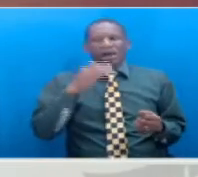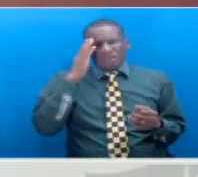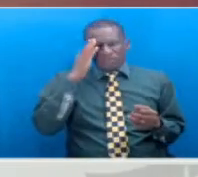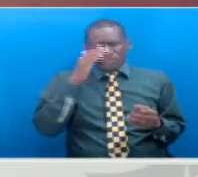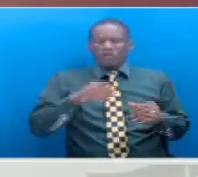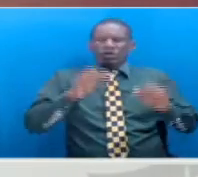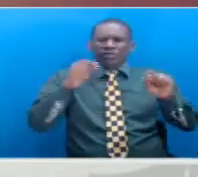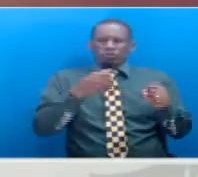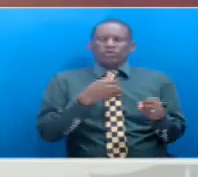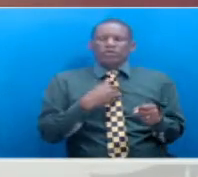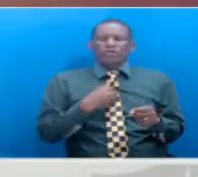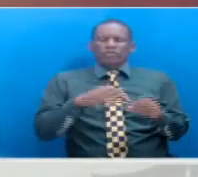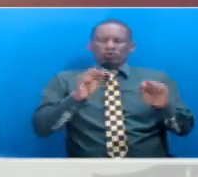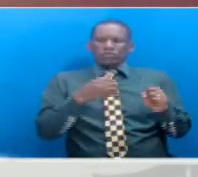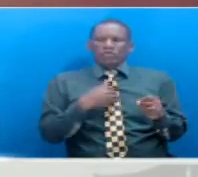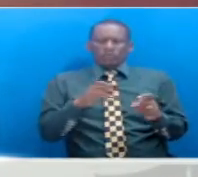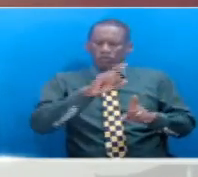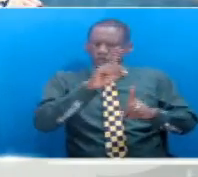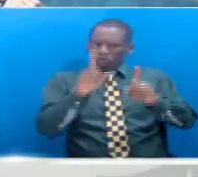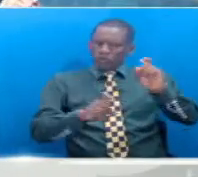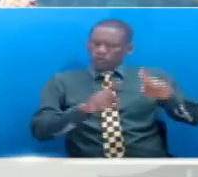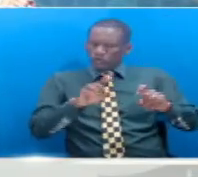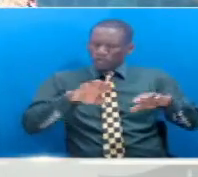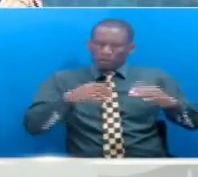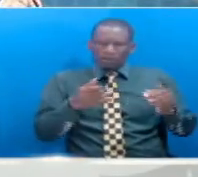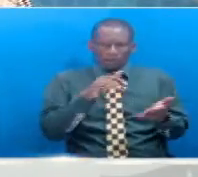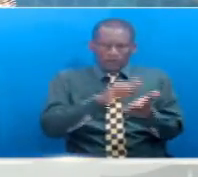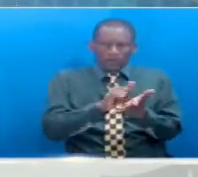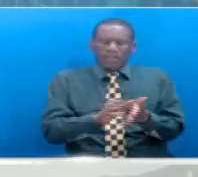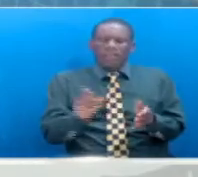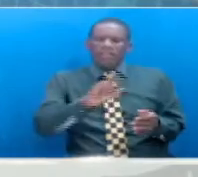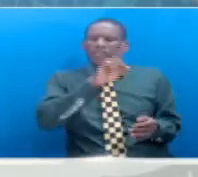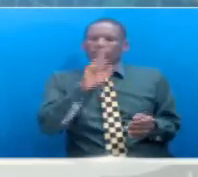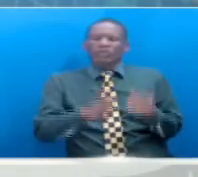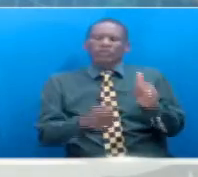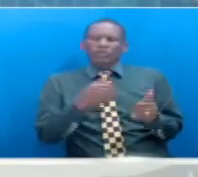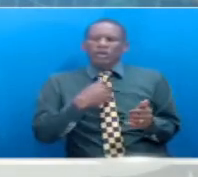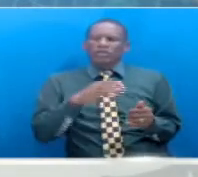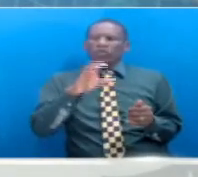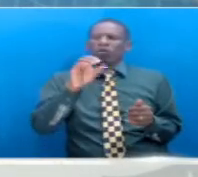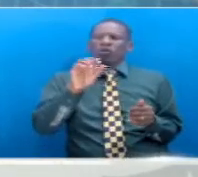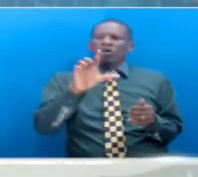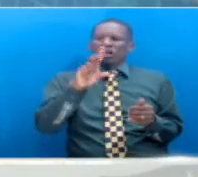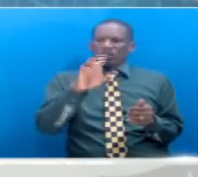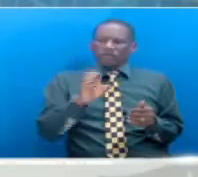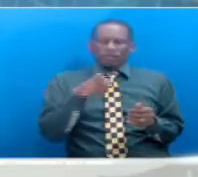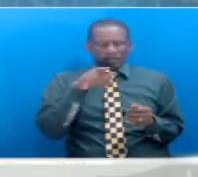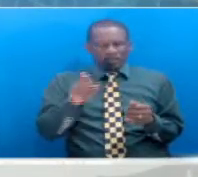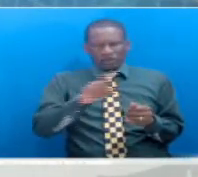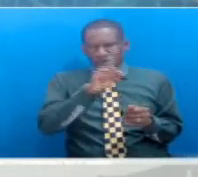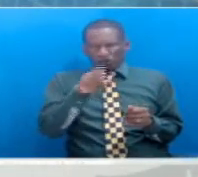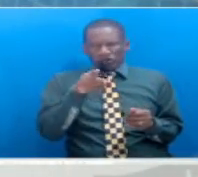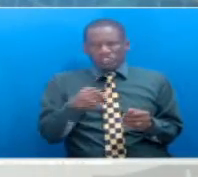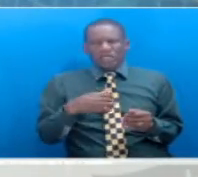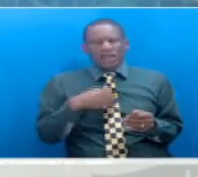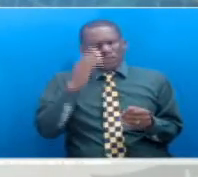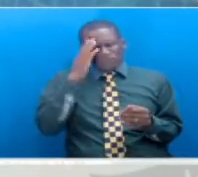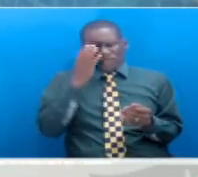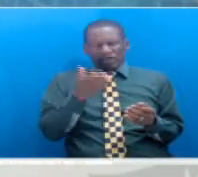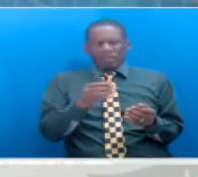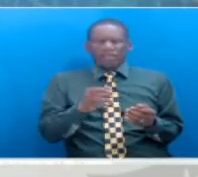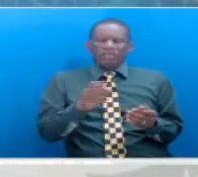could be questions around that. The question is, Olive, I think this which might need to be